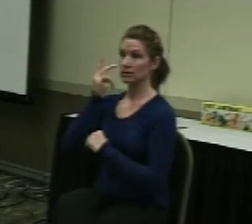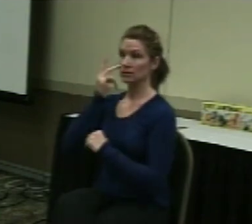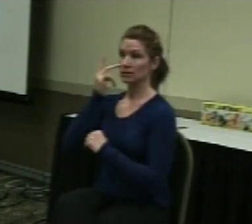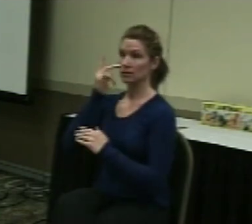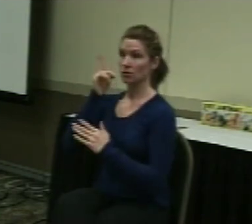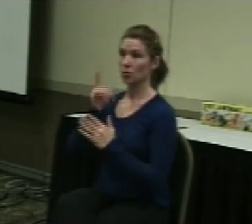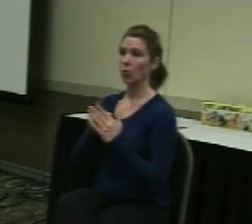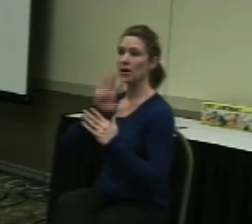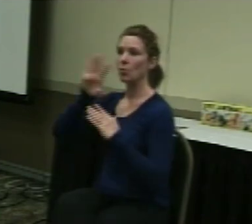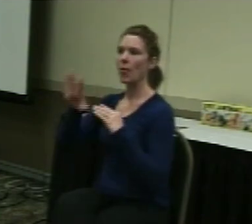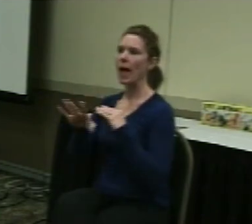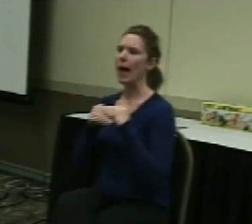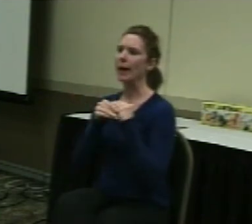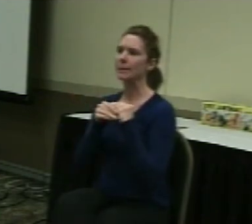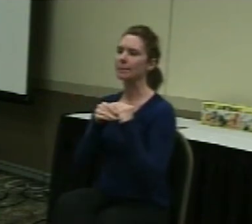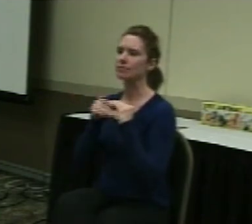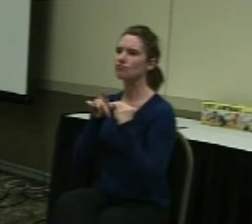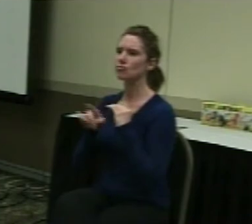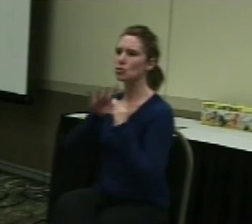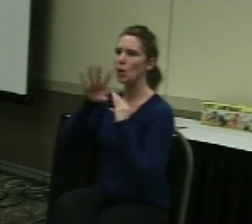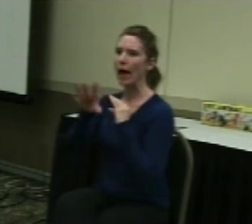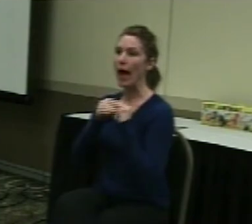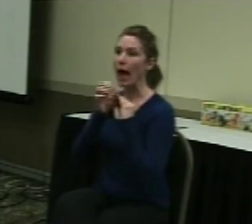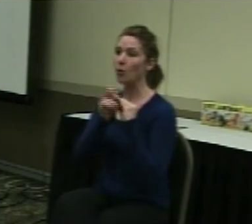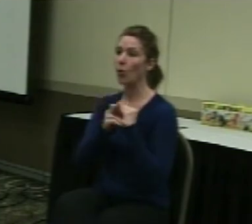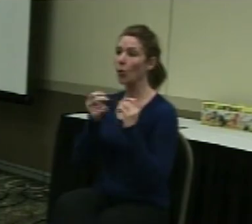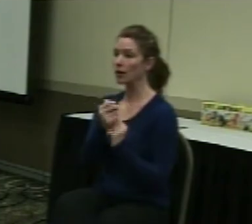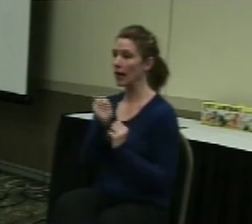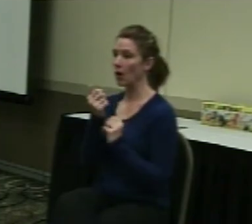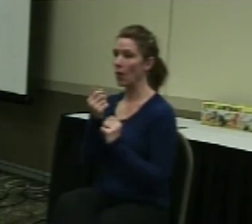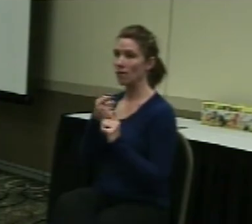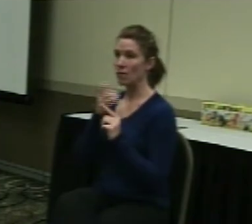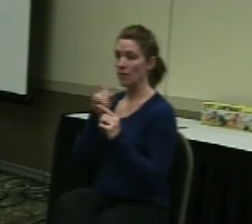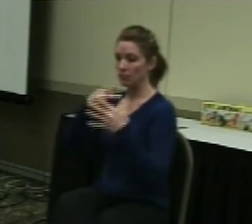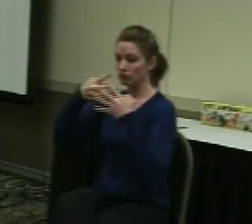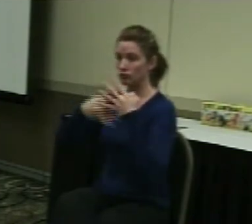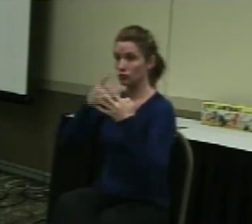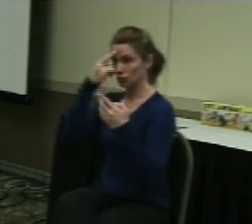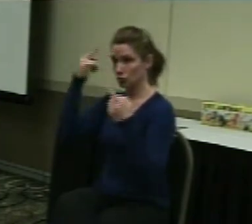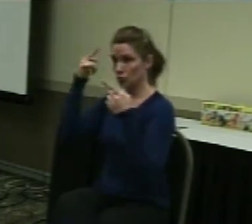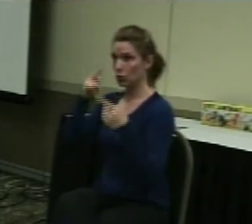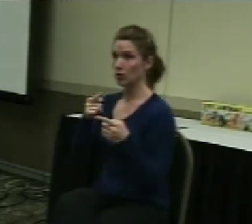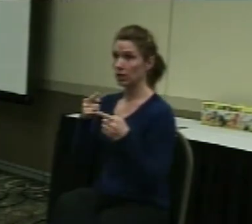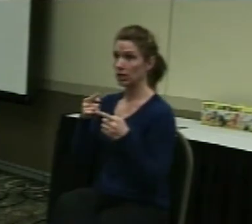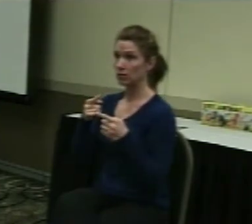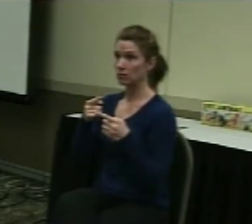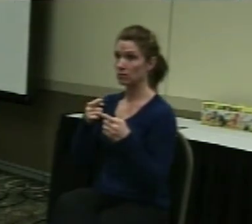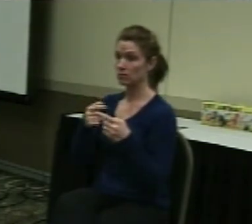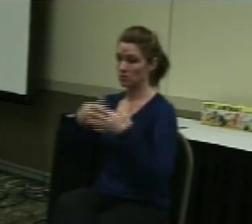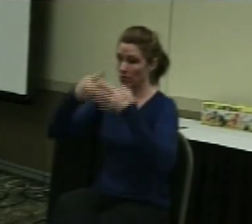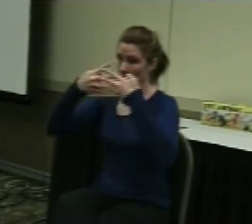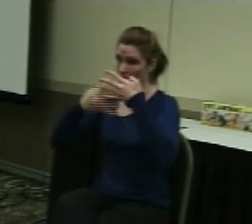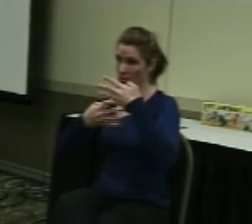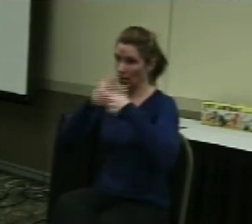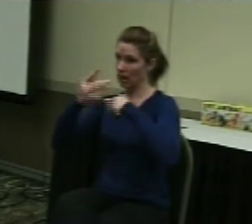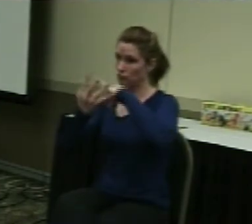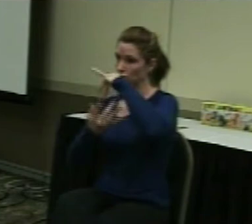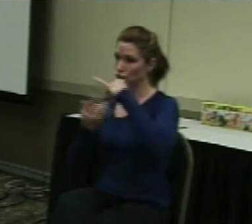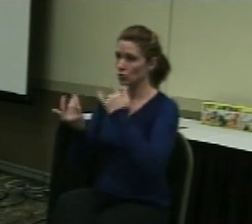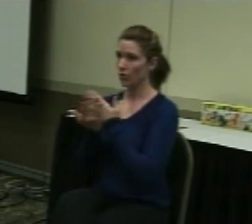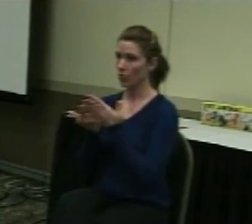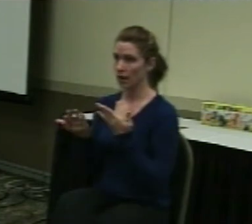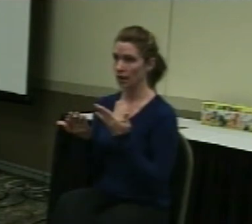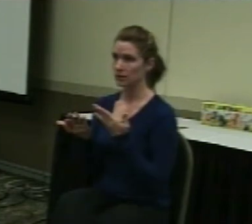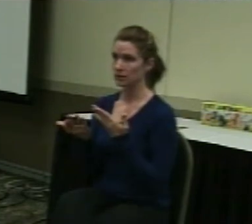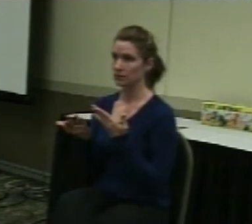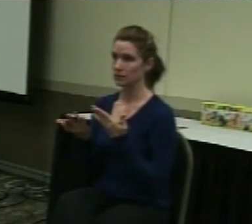would add to this or take away from this. Do you agree that these are the kinds of social things that